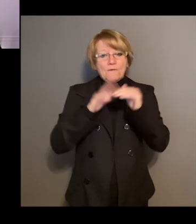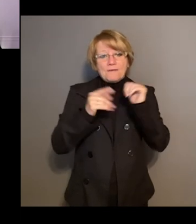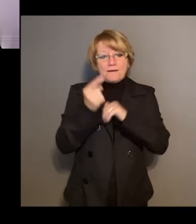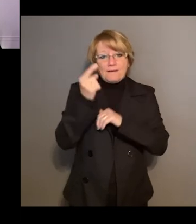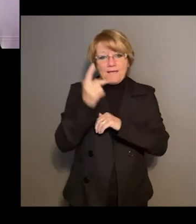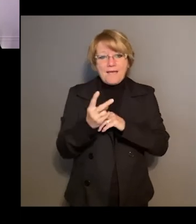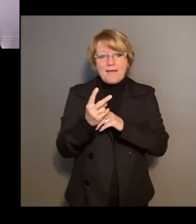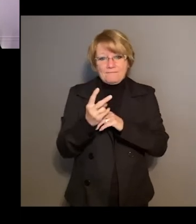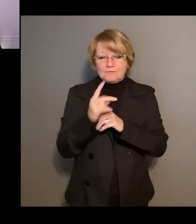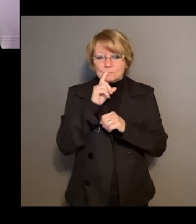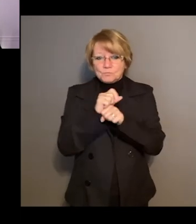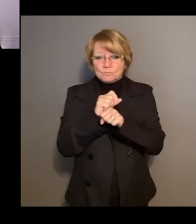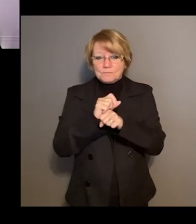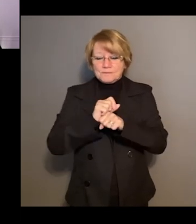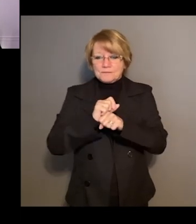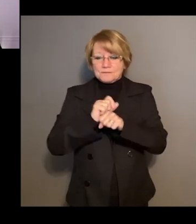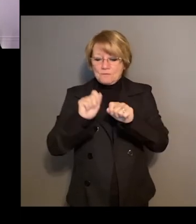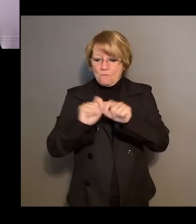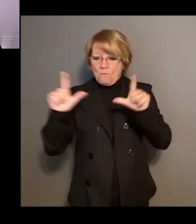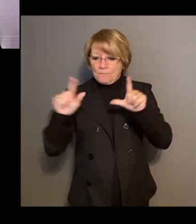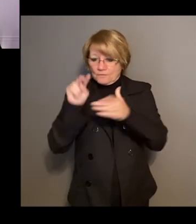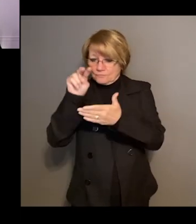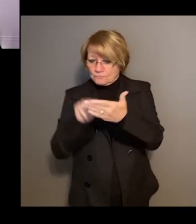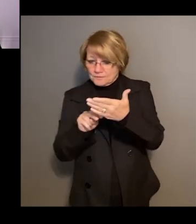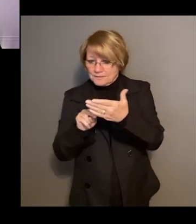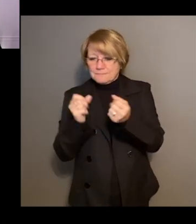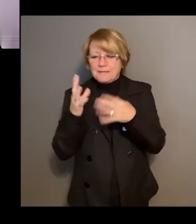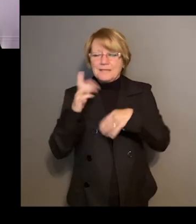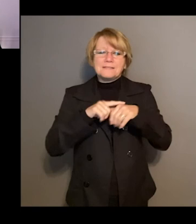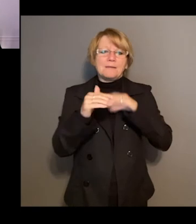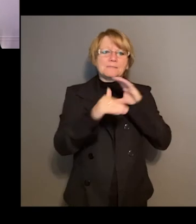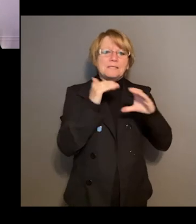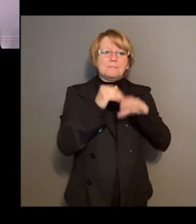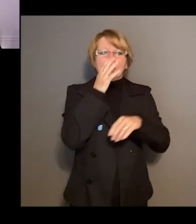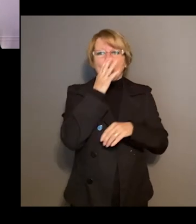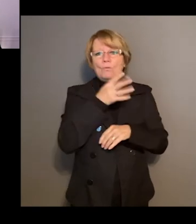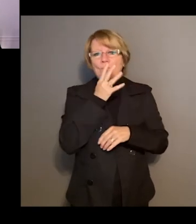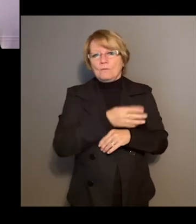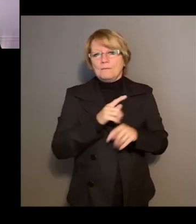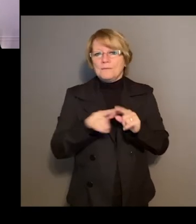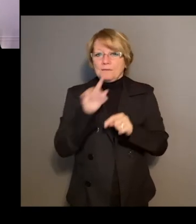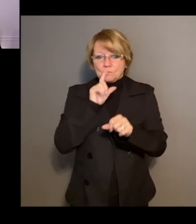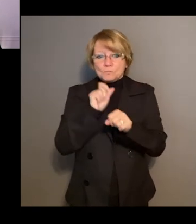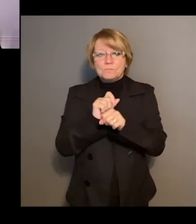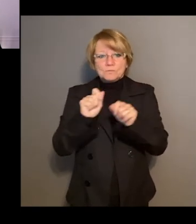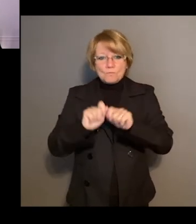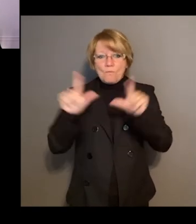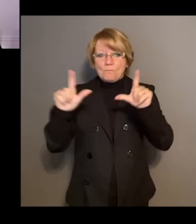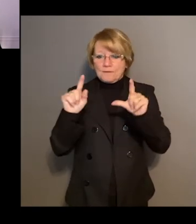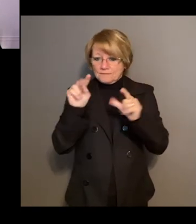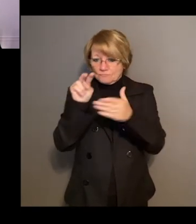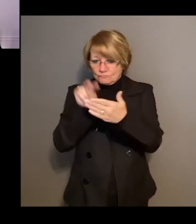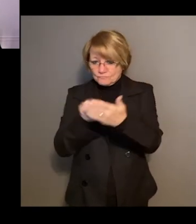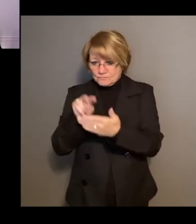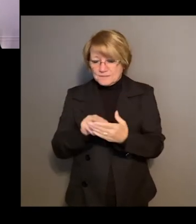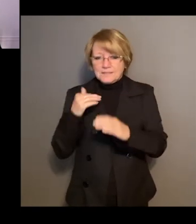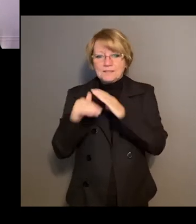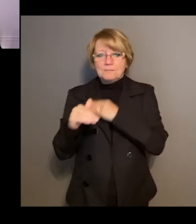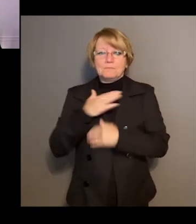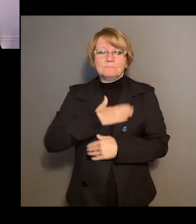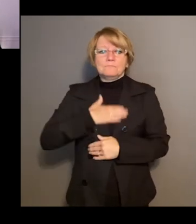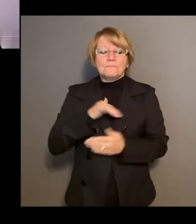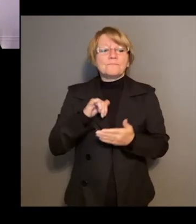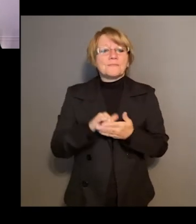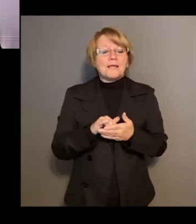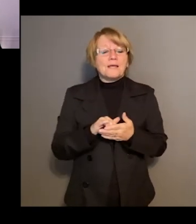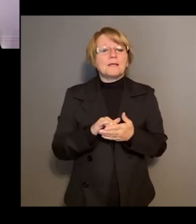so that's a good thing, right? Sometimes people won't open up these, but there's a lot of great information in there. One thing I would like for us to